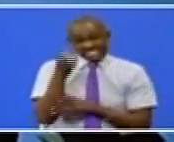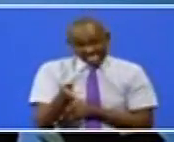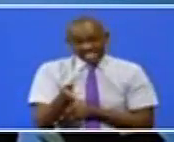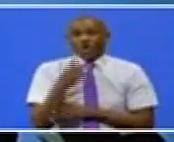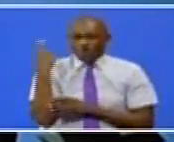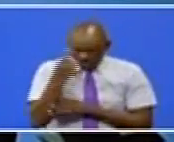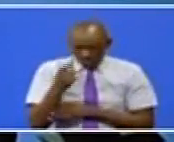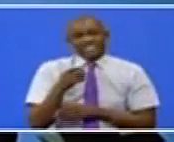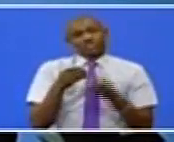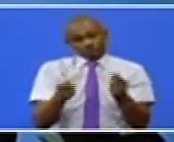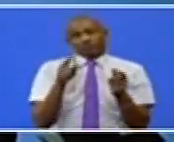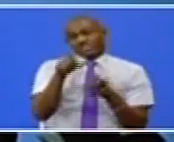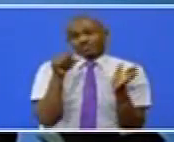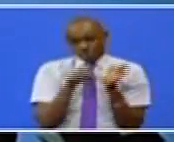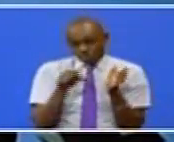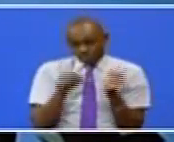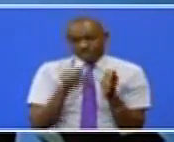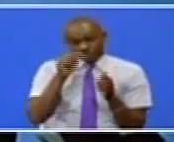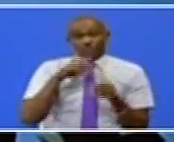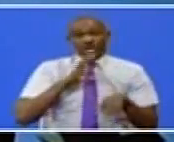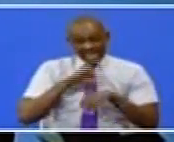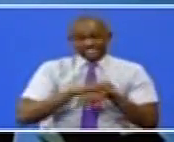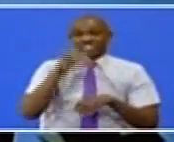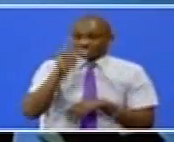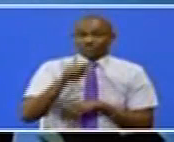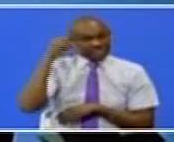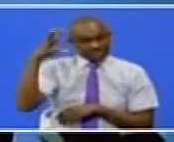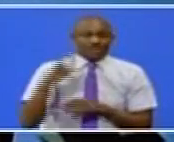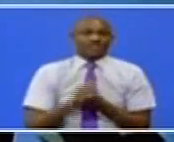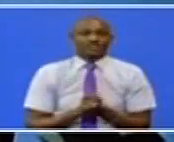be the only needed solution to ensure low power cost in the country.